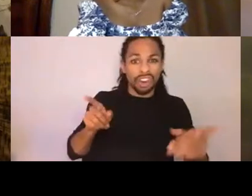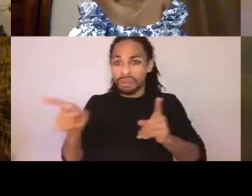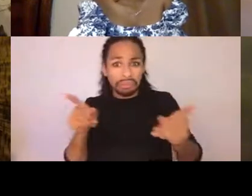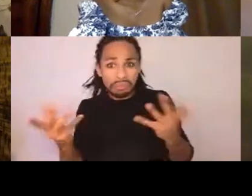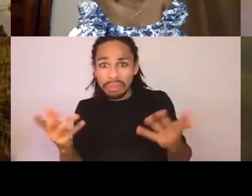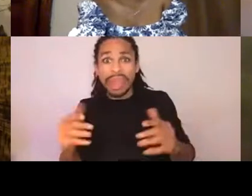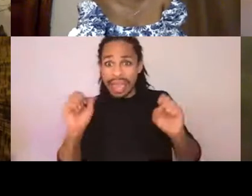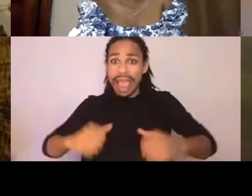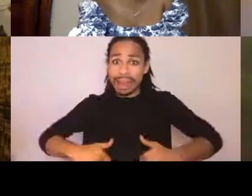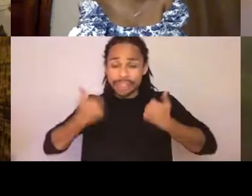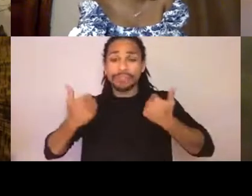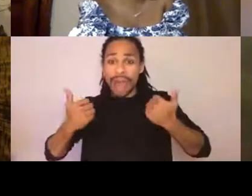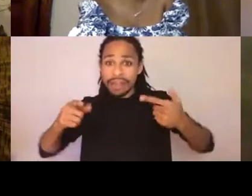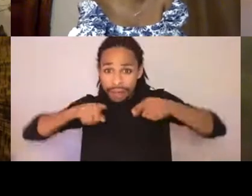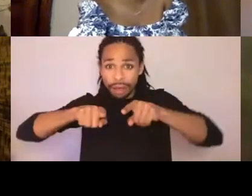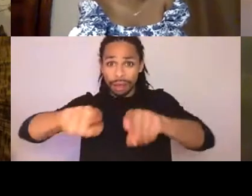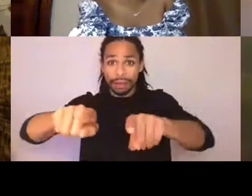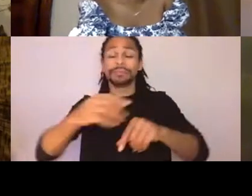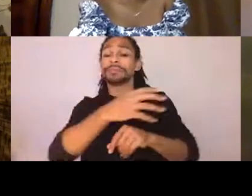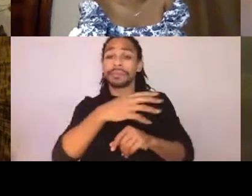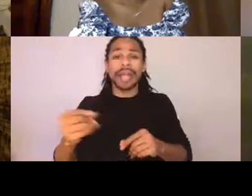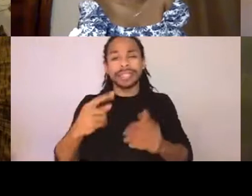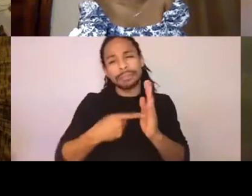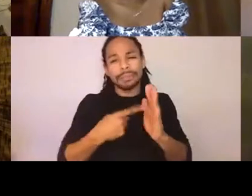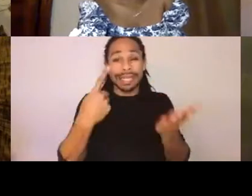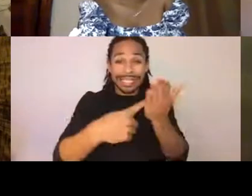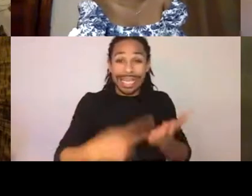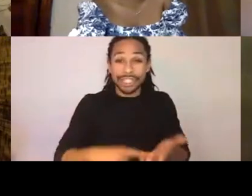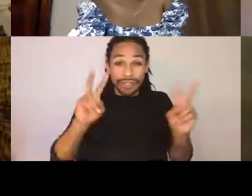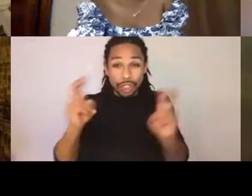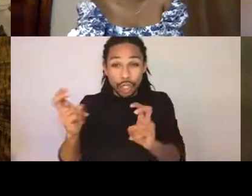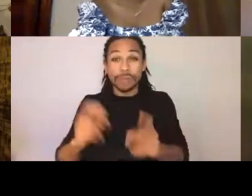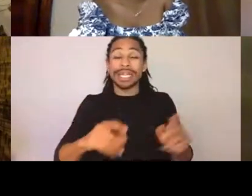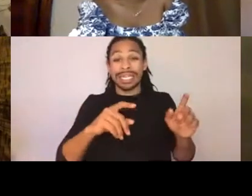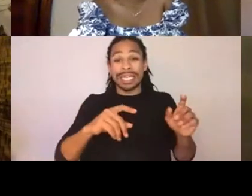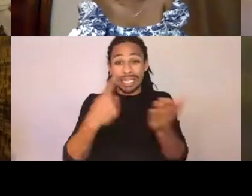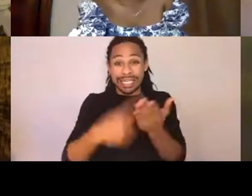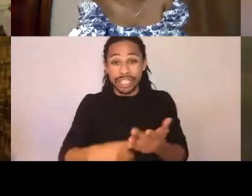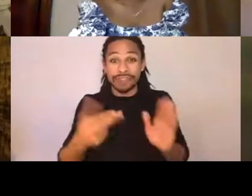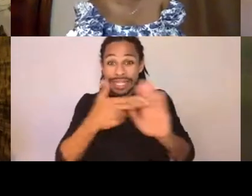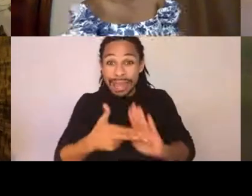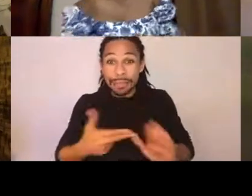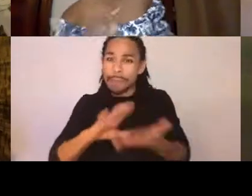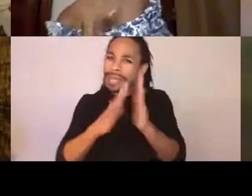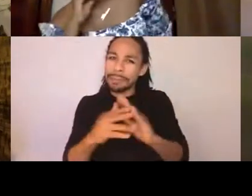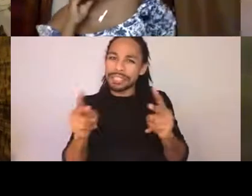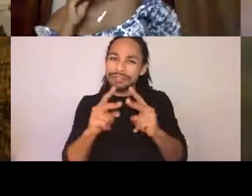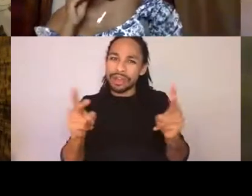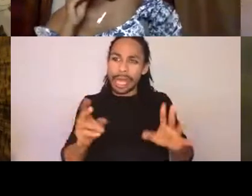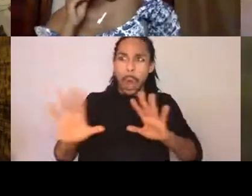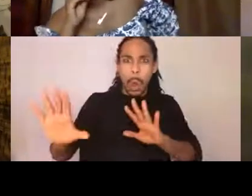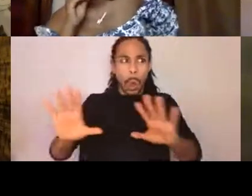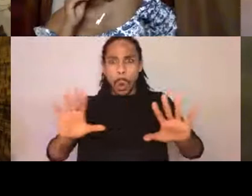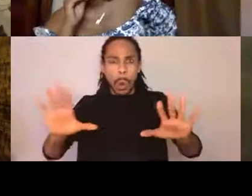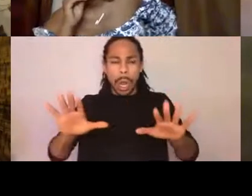the discussion of terms and the discussion of these labels gets so flattened that people forget there is nuance